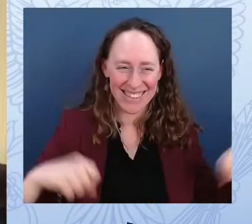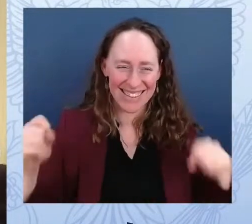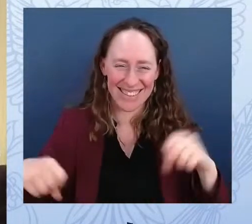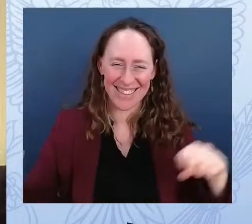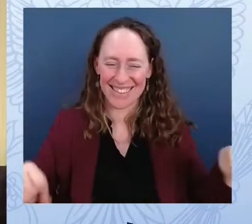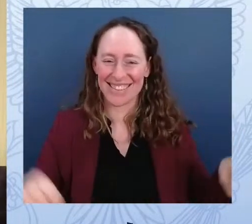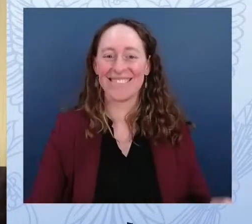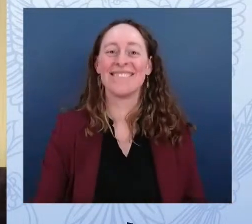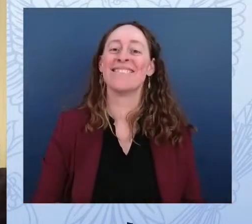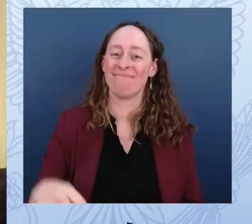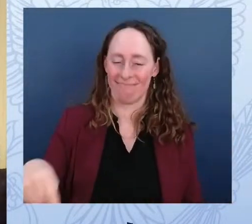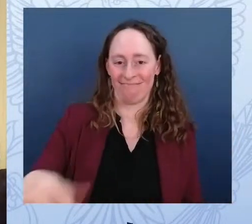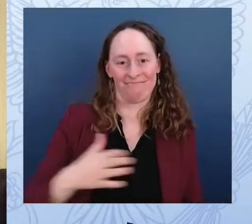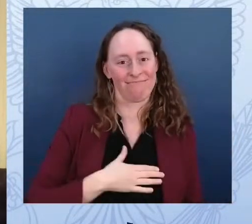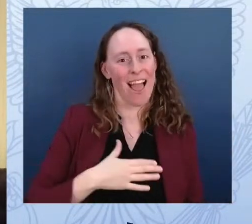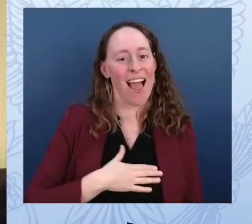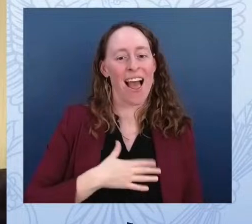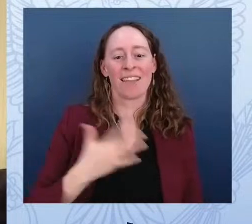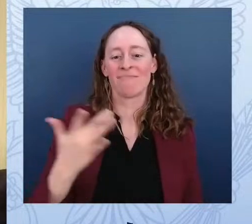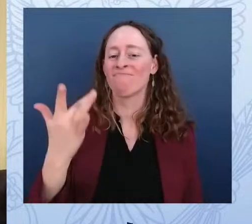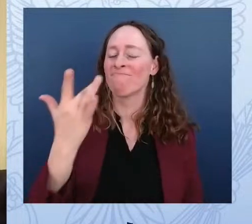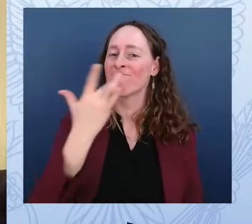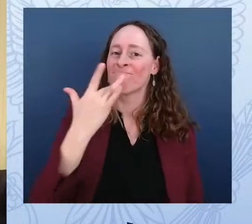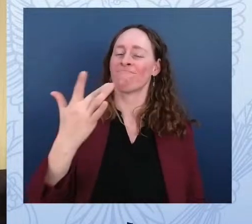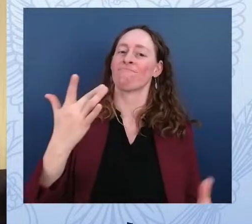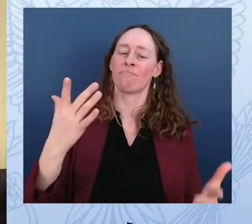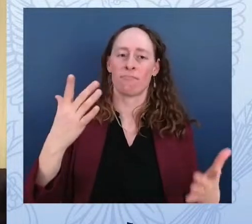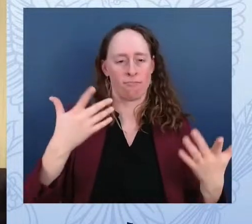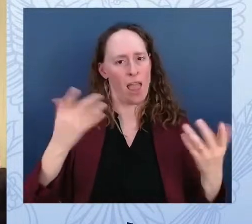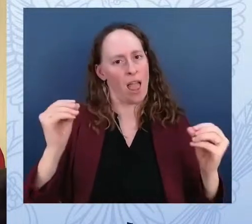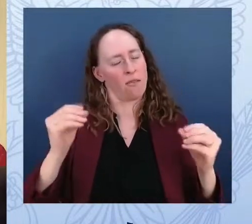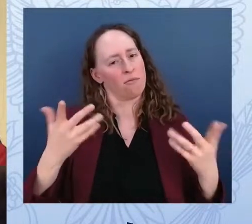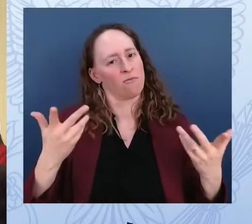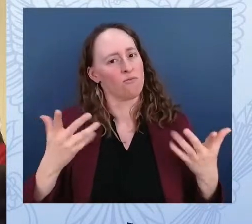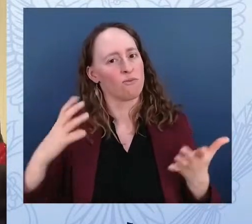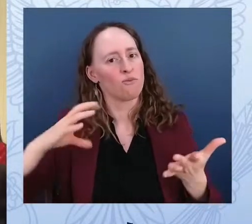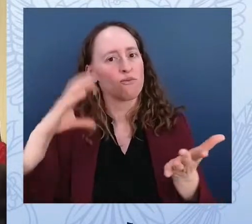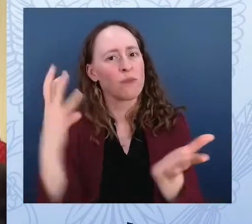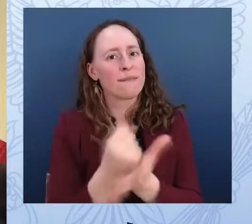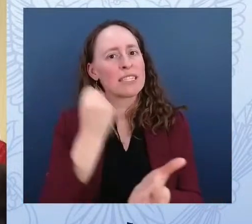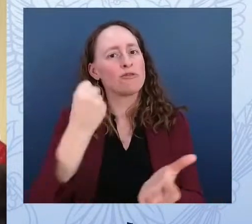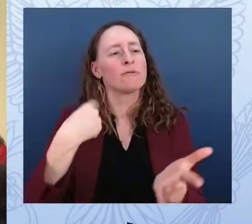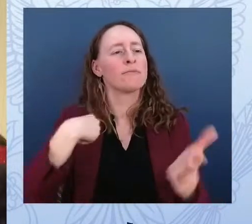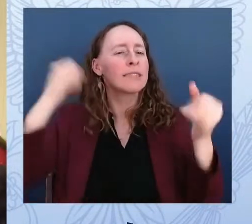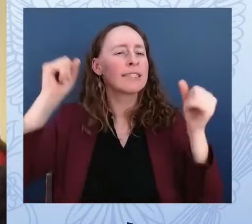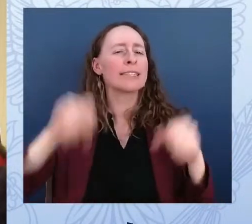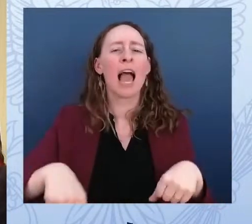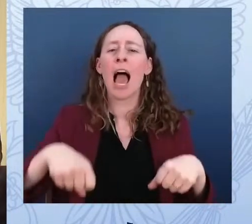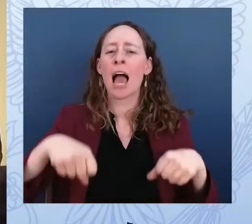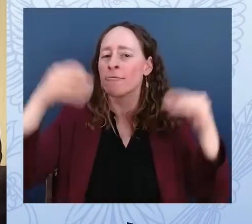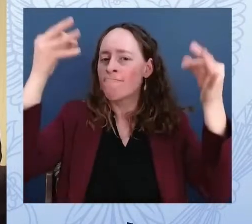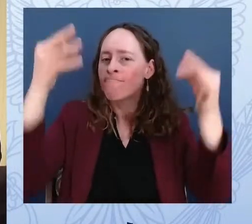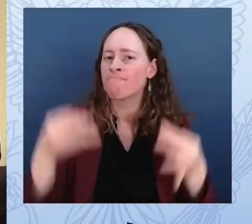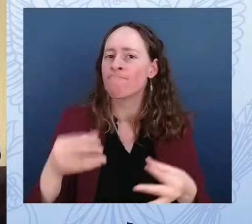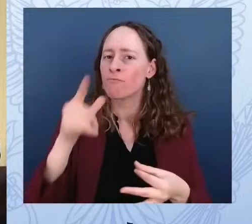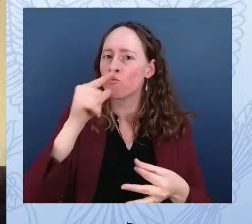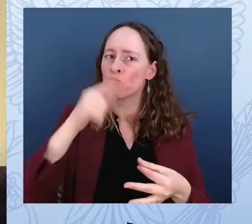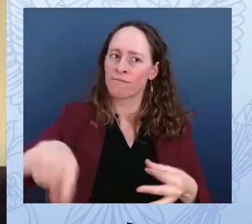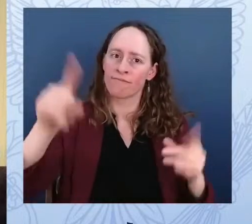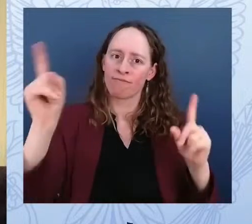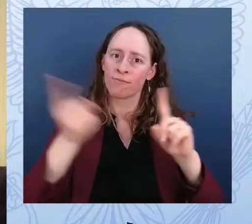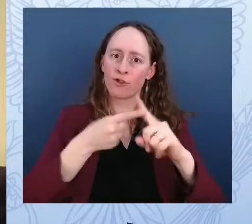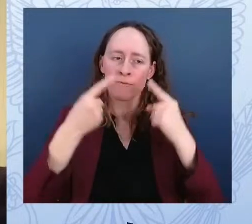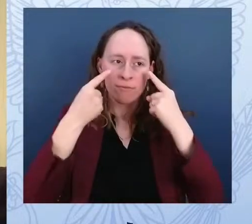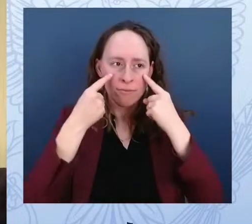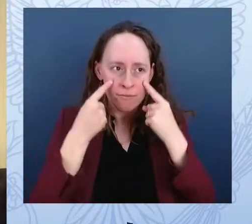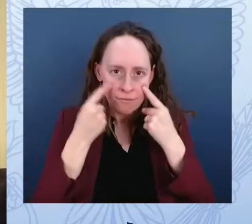First Lady is deciding who will be the first to experience the magic of the season here